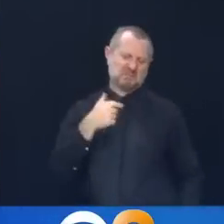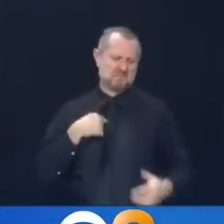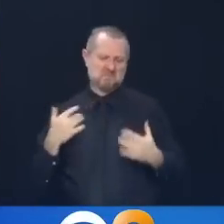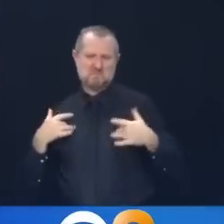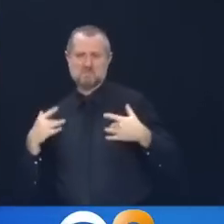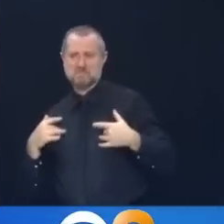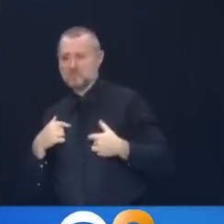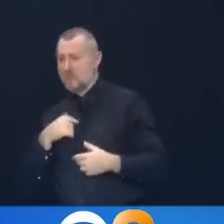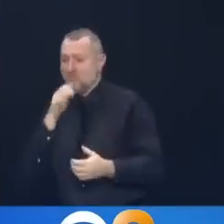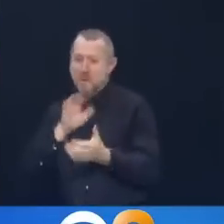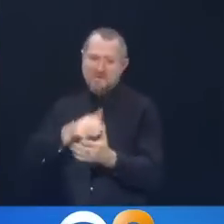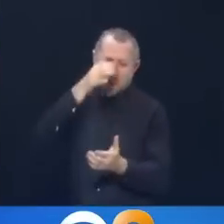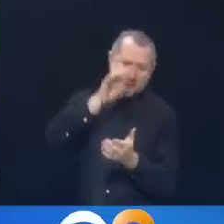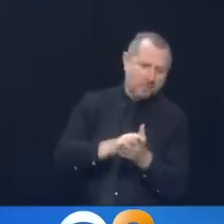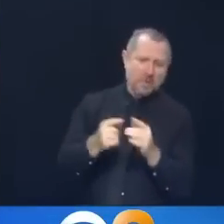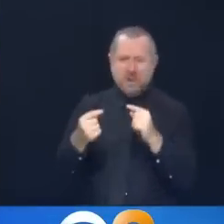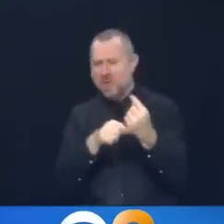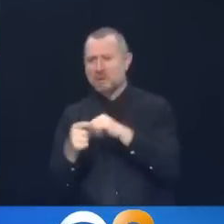treat each other.